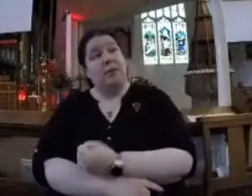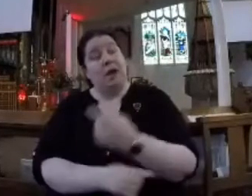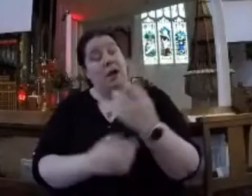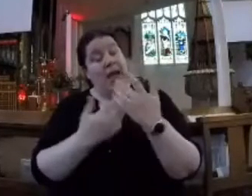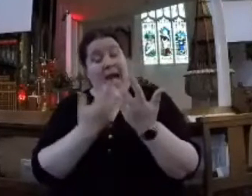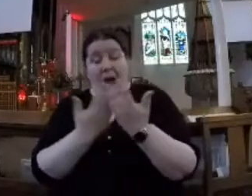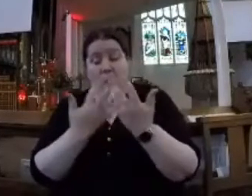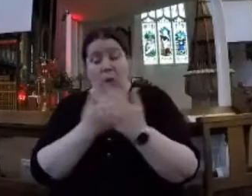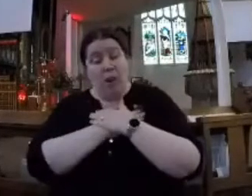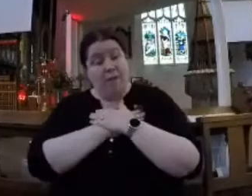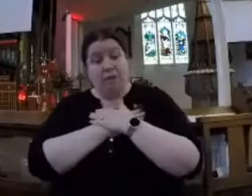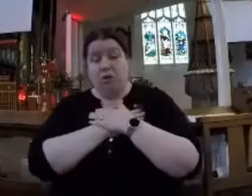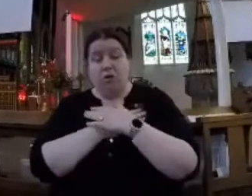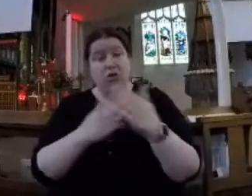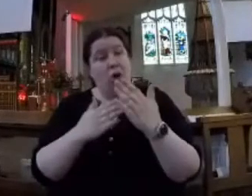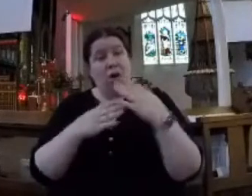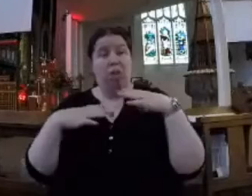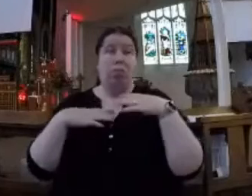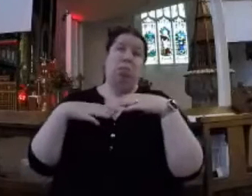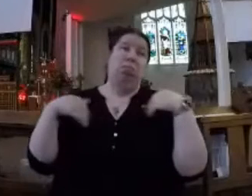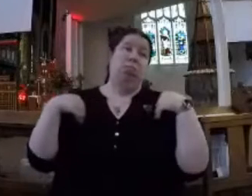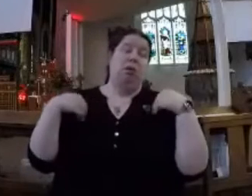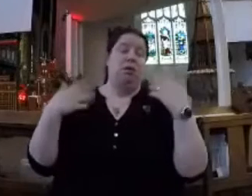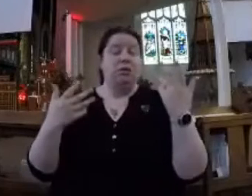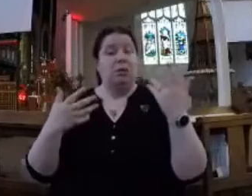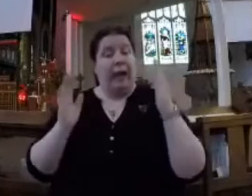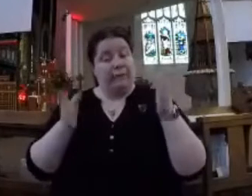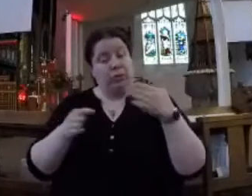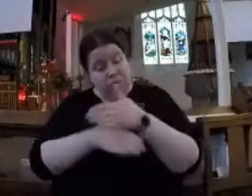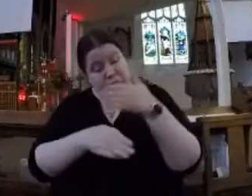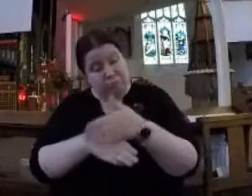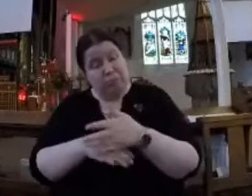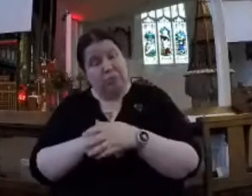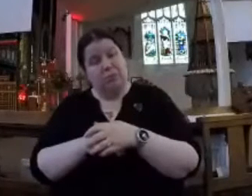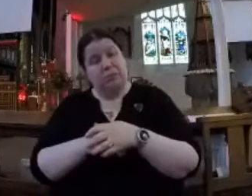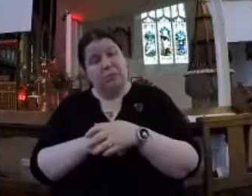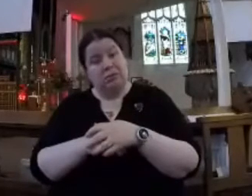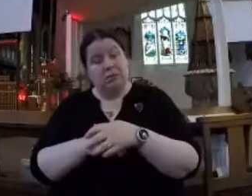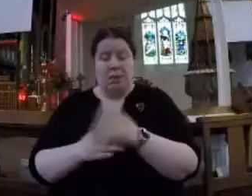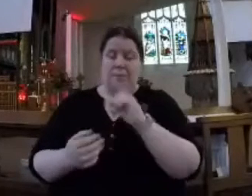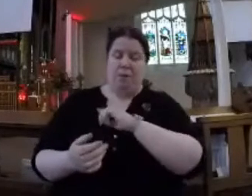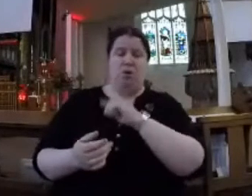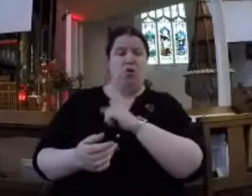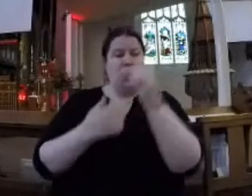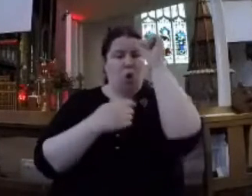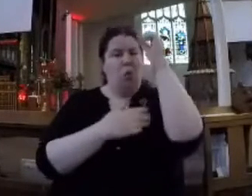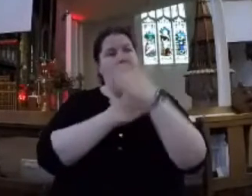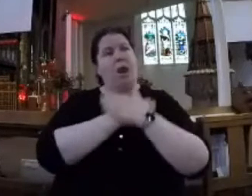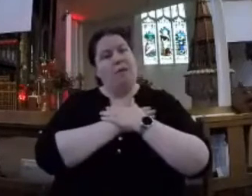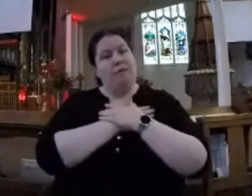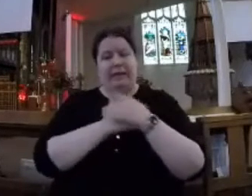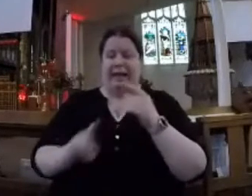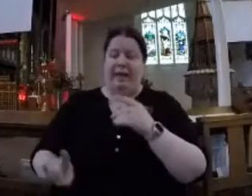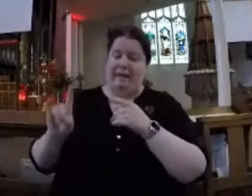inactive. We read in the 1 Corinthians 13 passage, love does not delight in evil, but rejoices with the truth. It